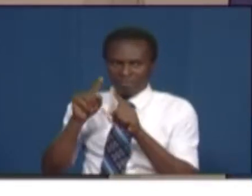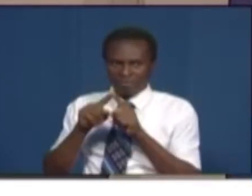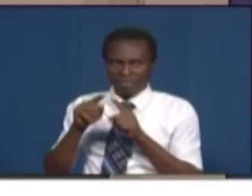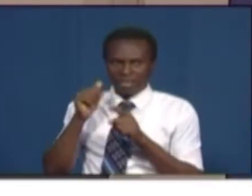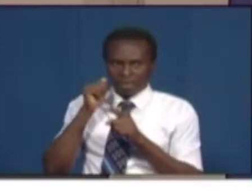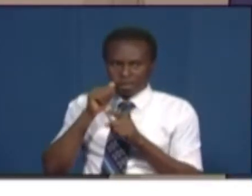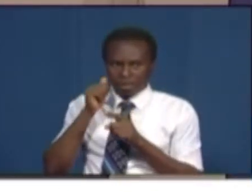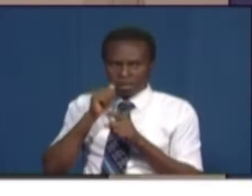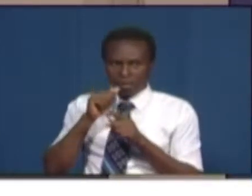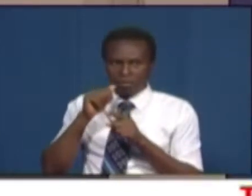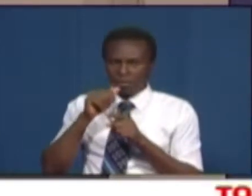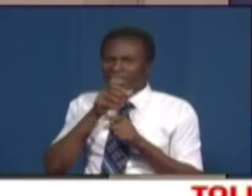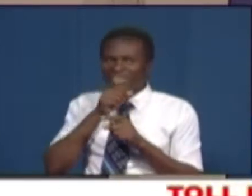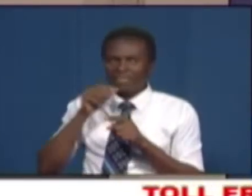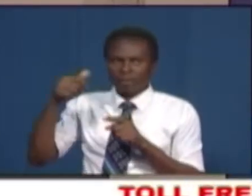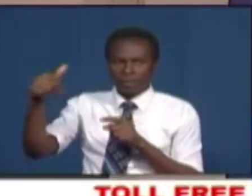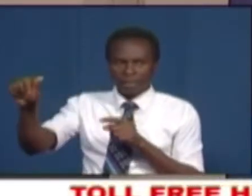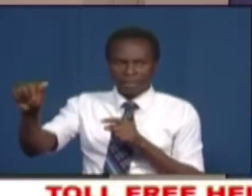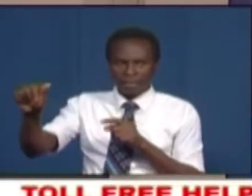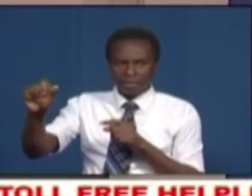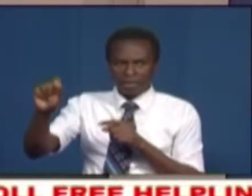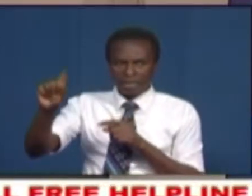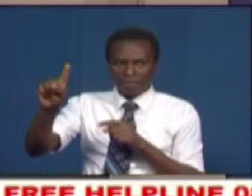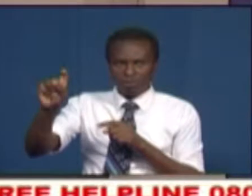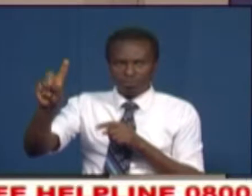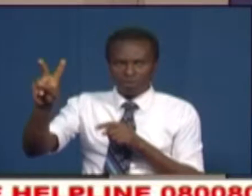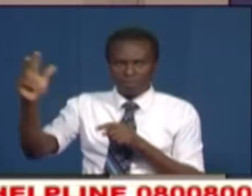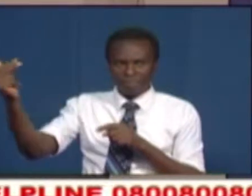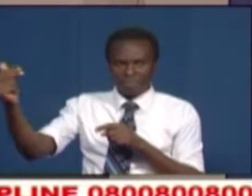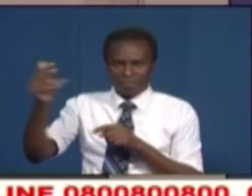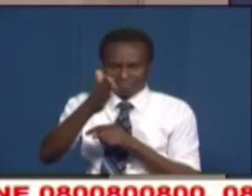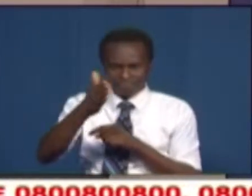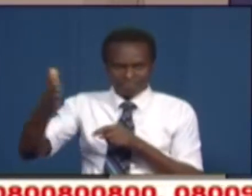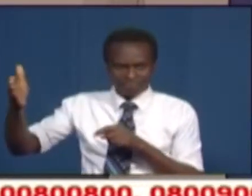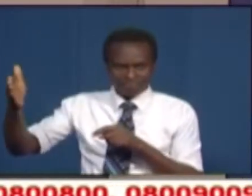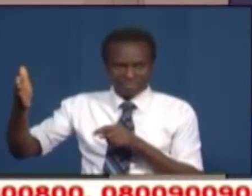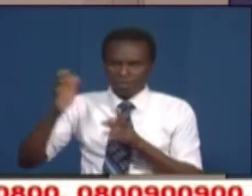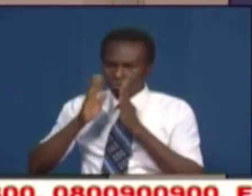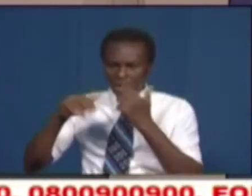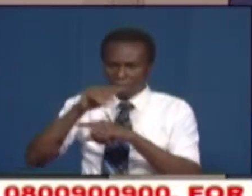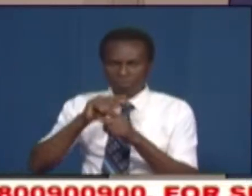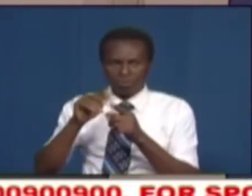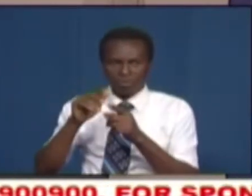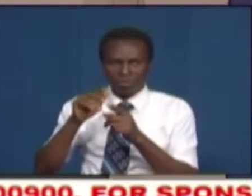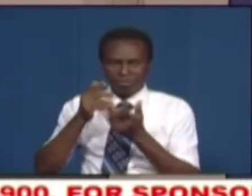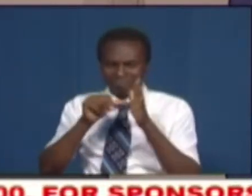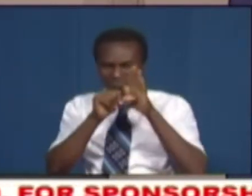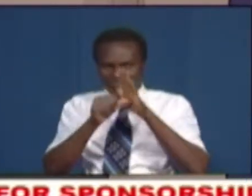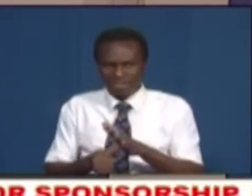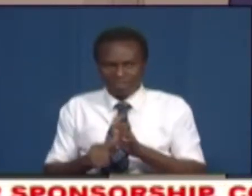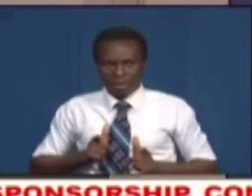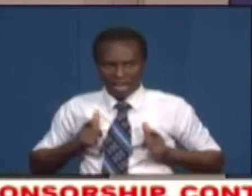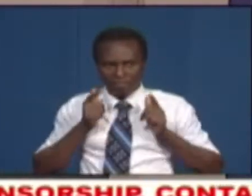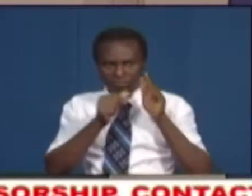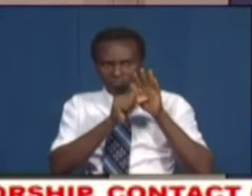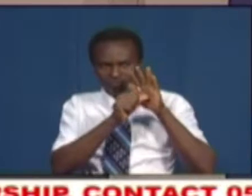to 13, and we were discussing the issue about stress. And I initially didn't think that they